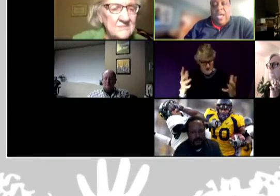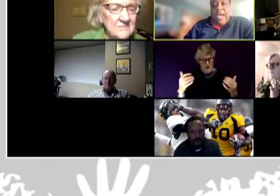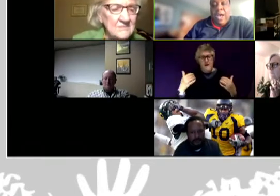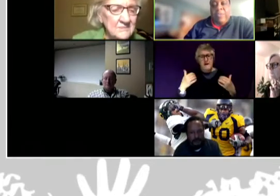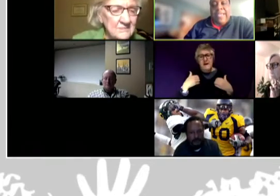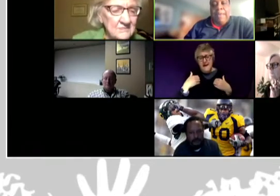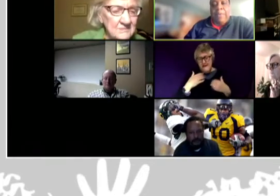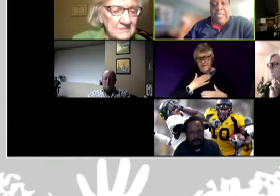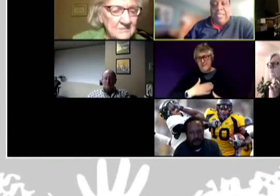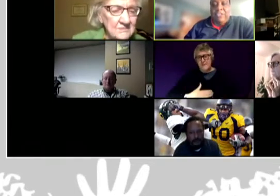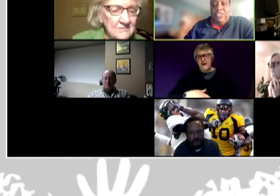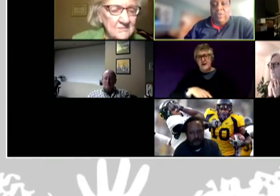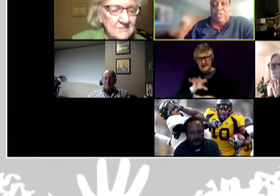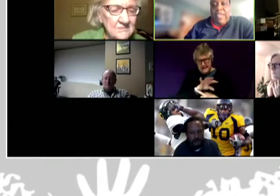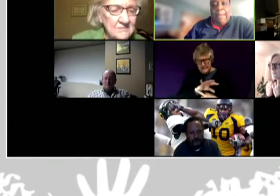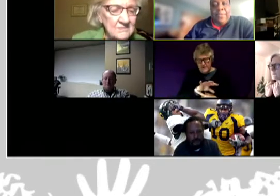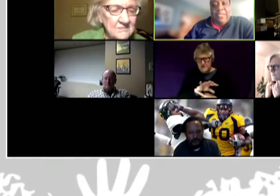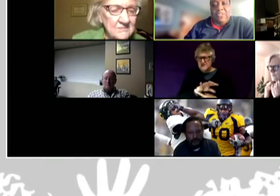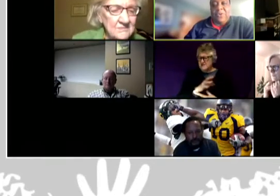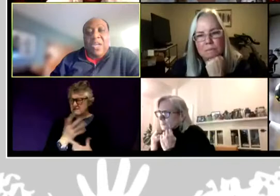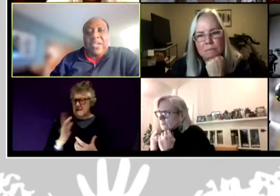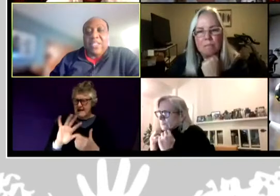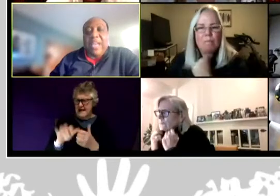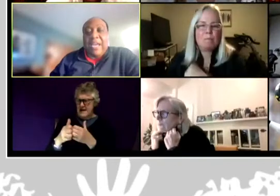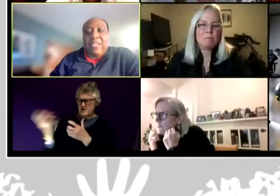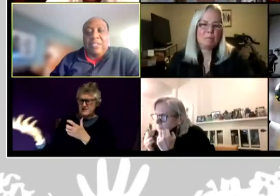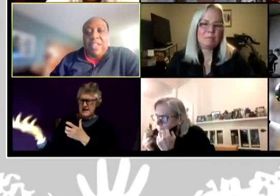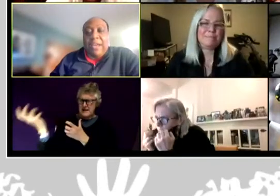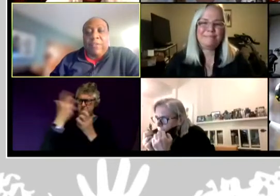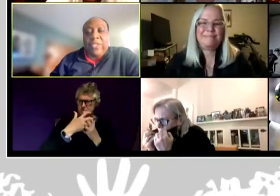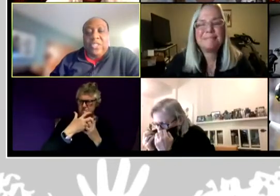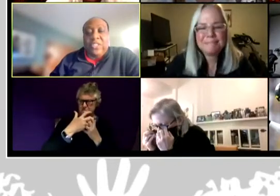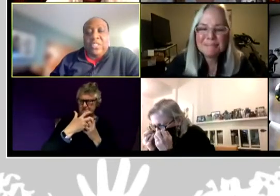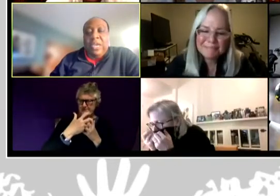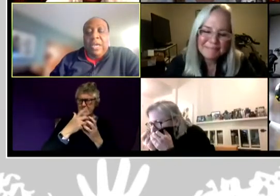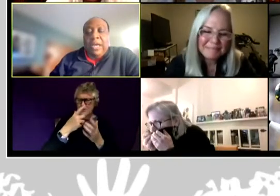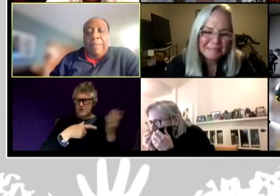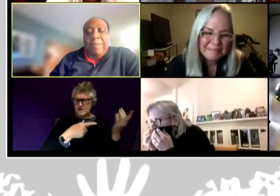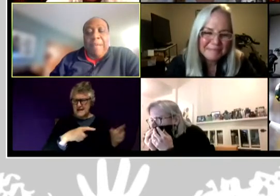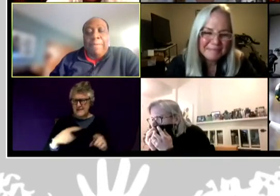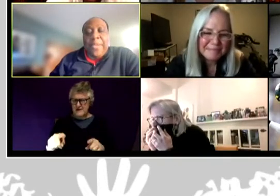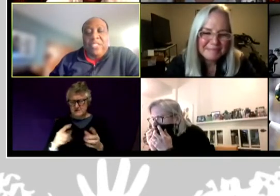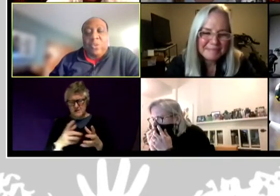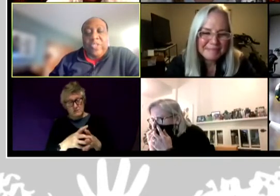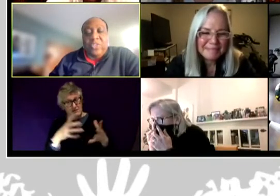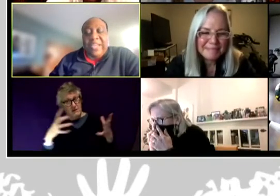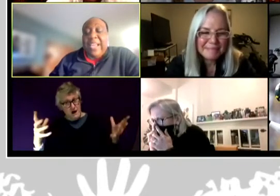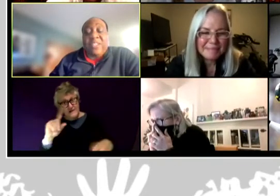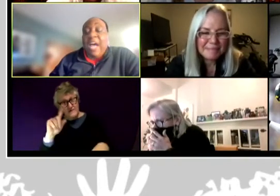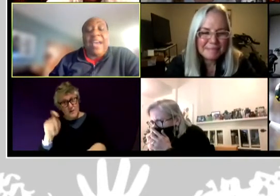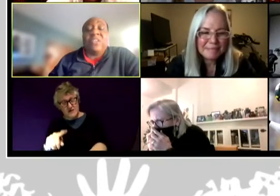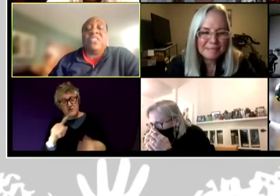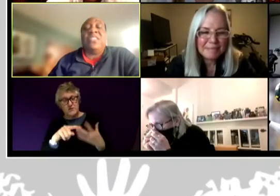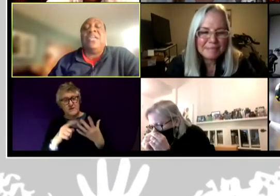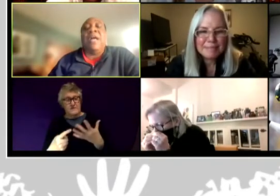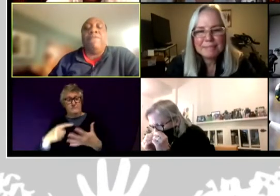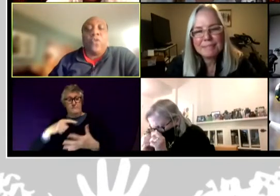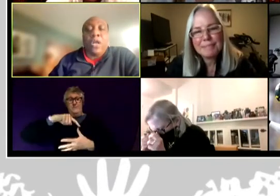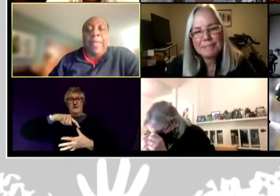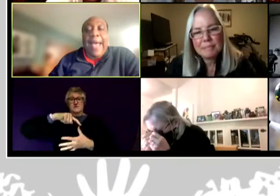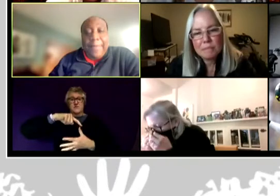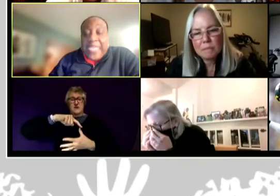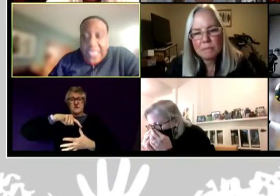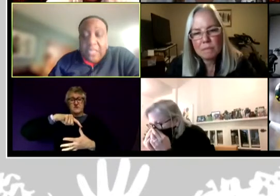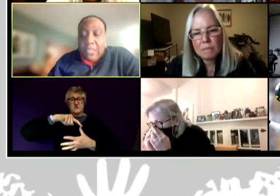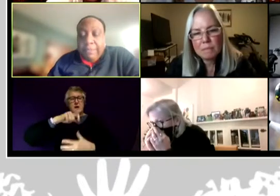and how is that playing into what's happening? So there's a lot of questions, but my biggest question right now is I don't see a